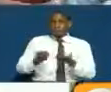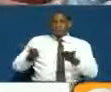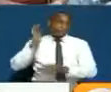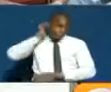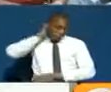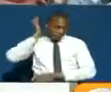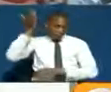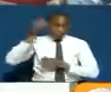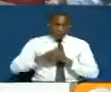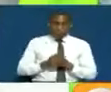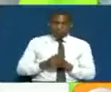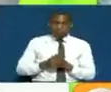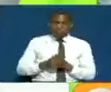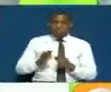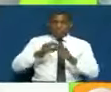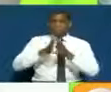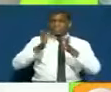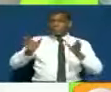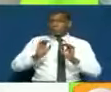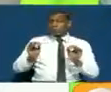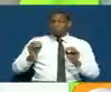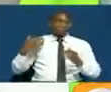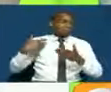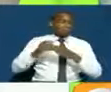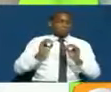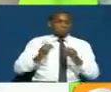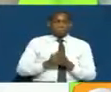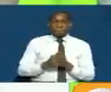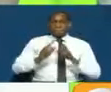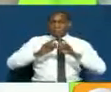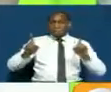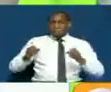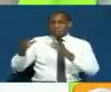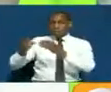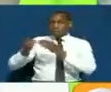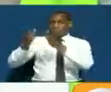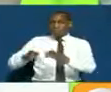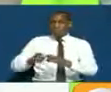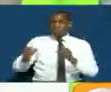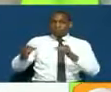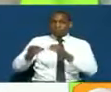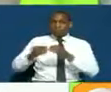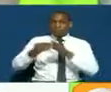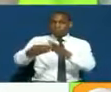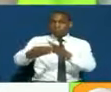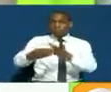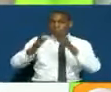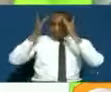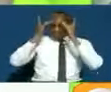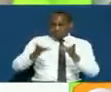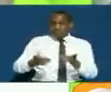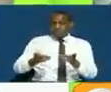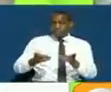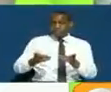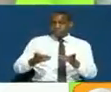Muranga. No big name behind me. But the party leader and the party leadership